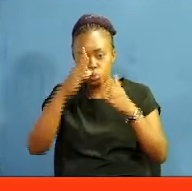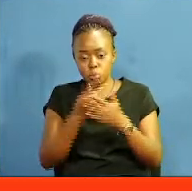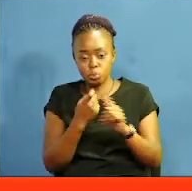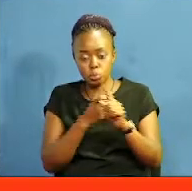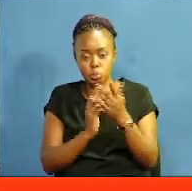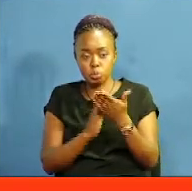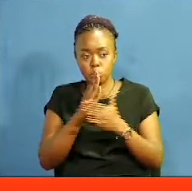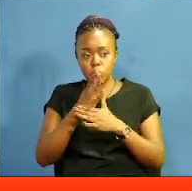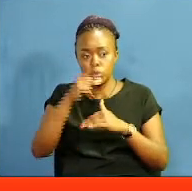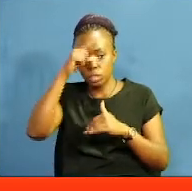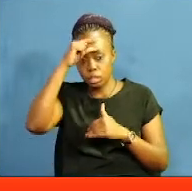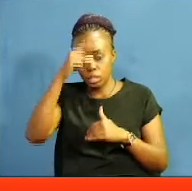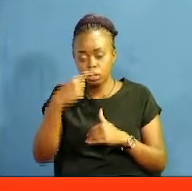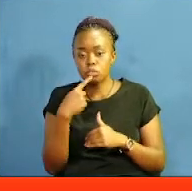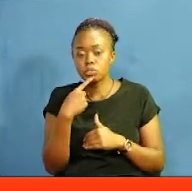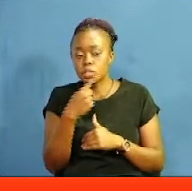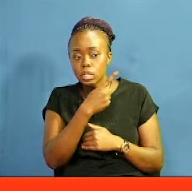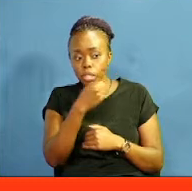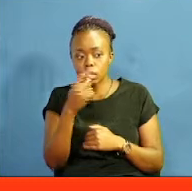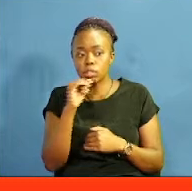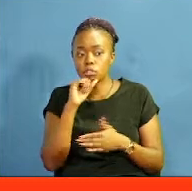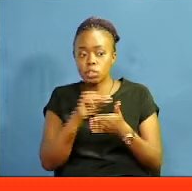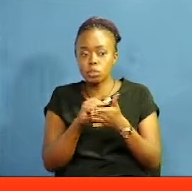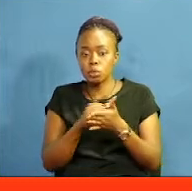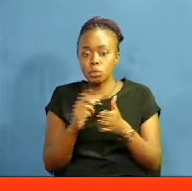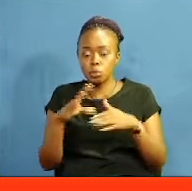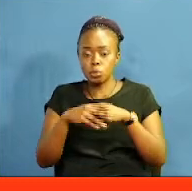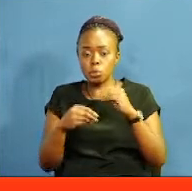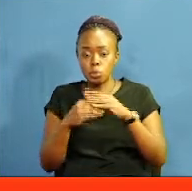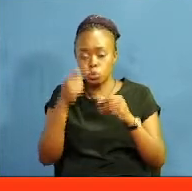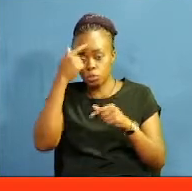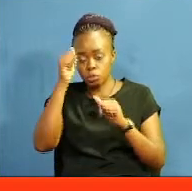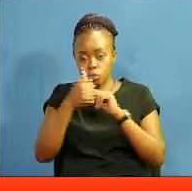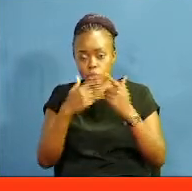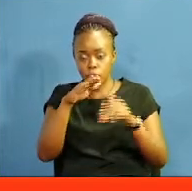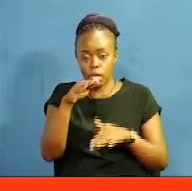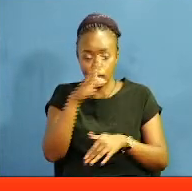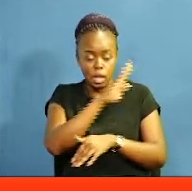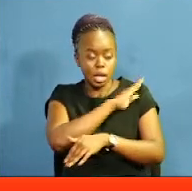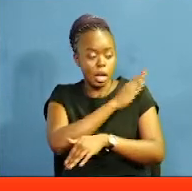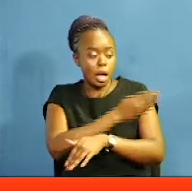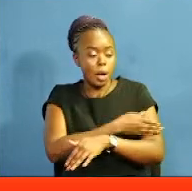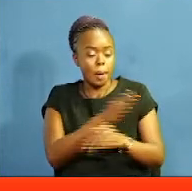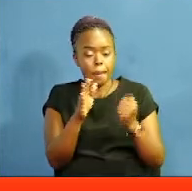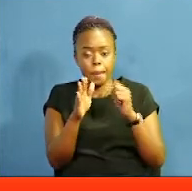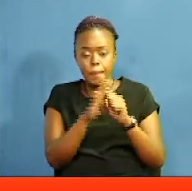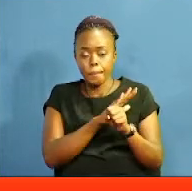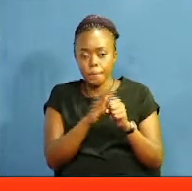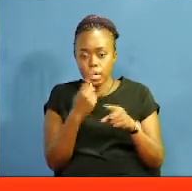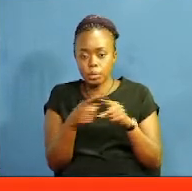form the next government. So this is a coalition that was created for seeking power purposefully.